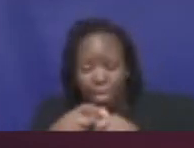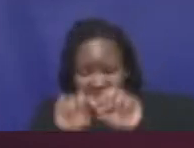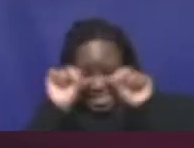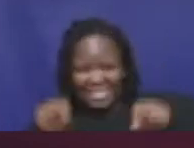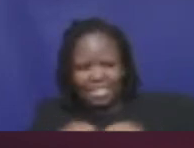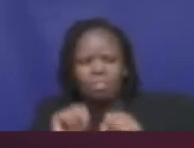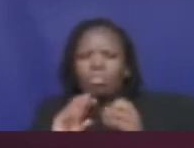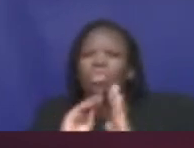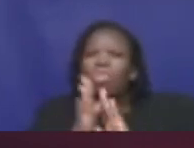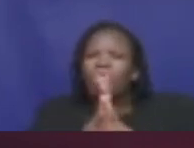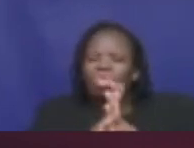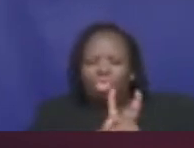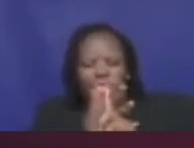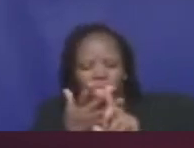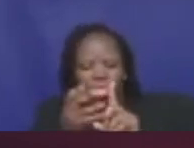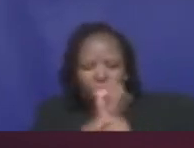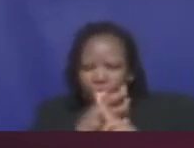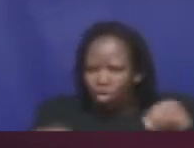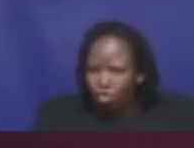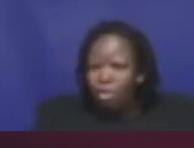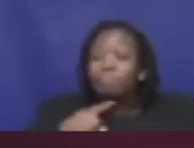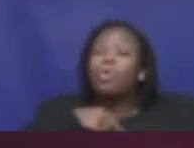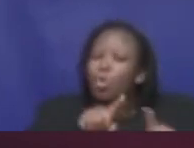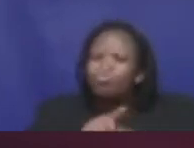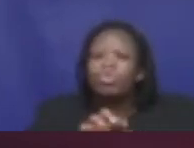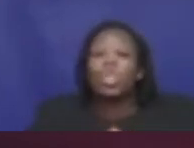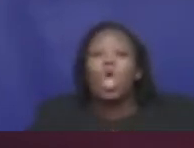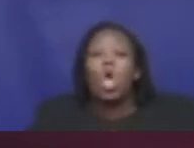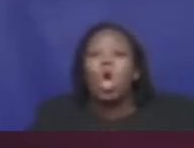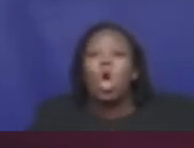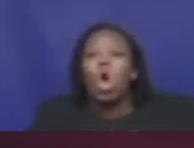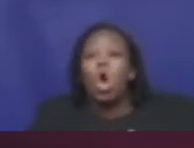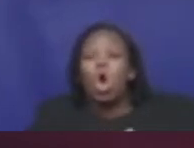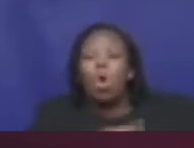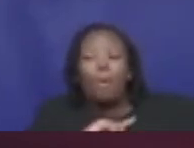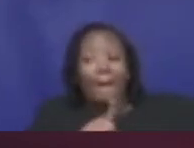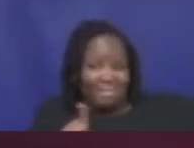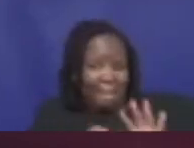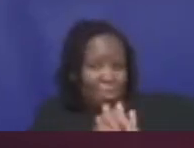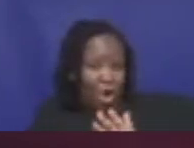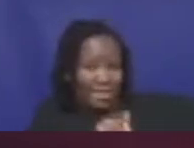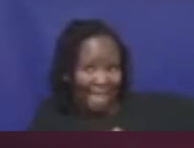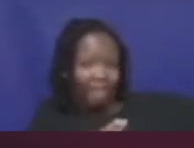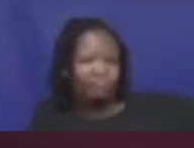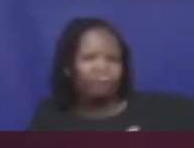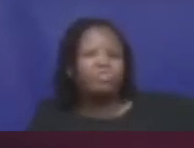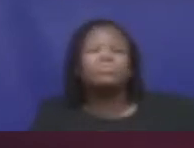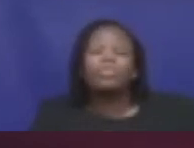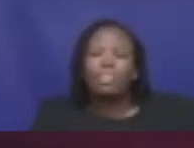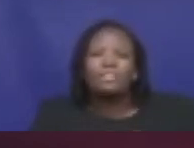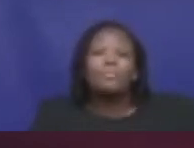by corrupt officials and deliberately slow to drive an expediting market. And so we need to savor this